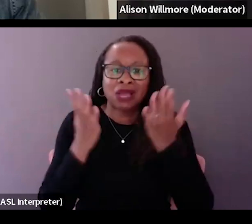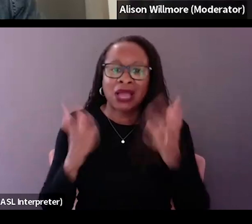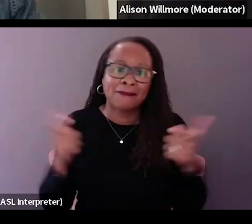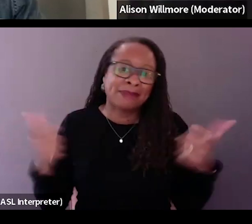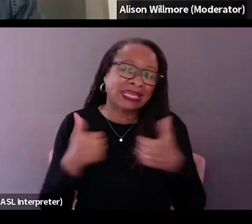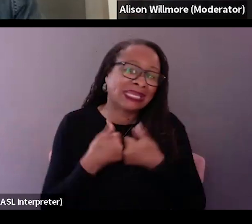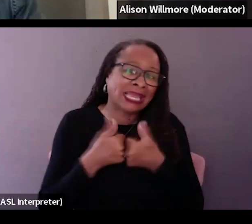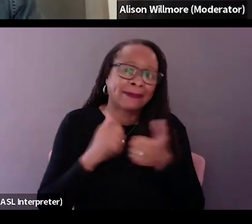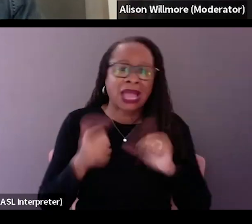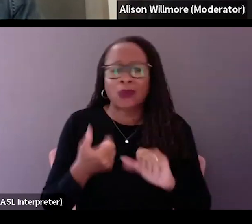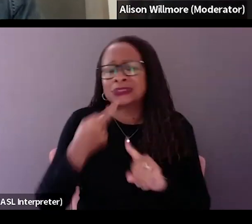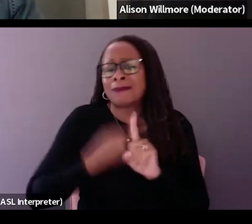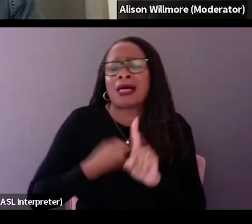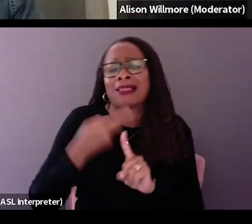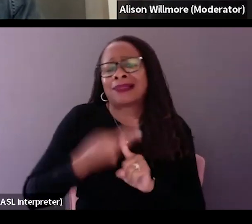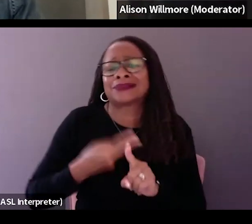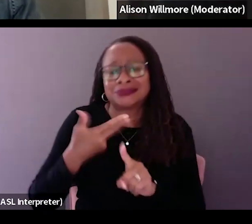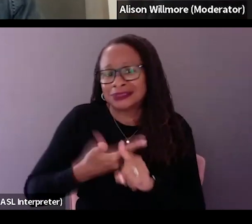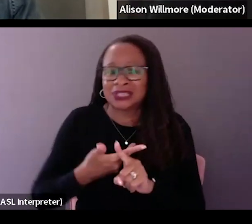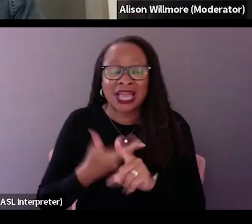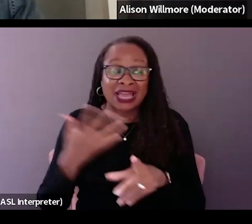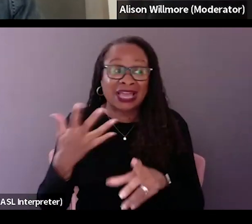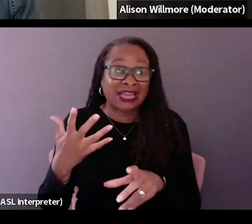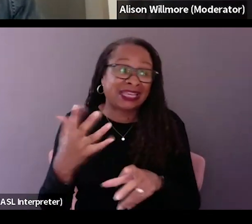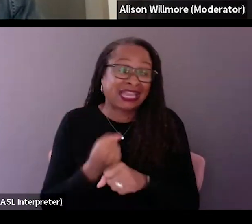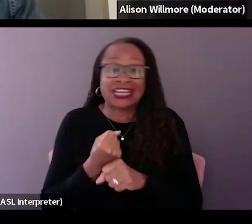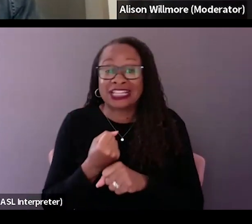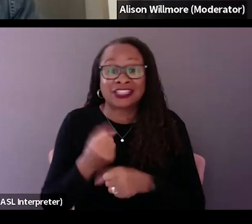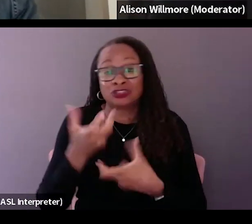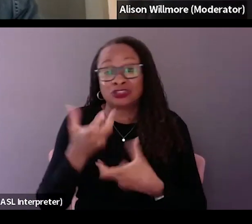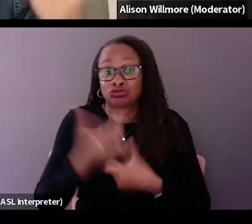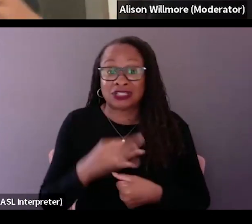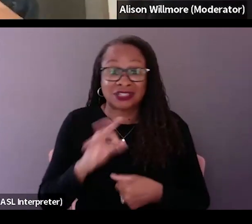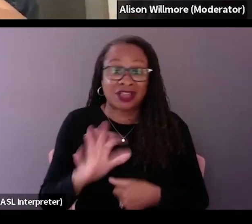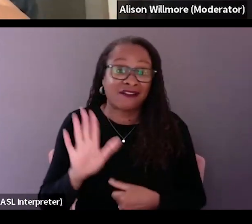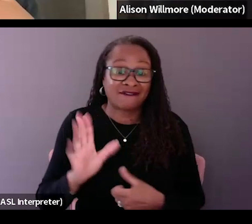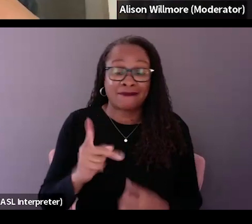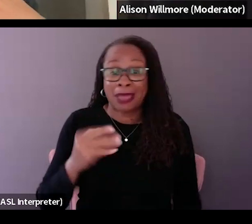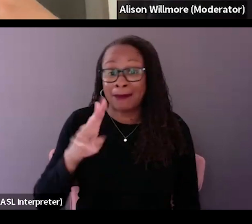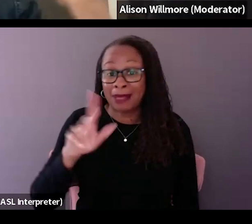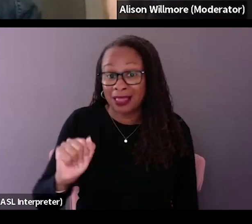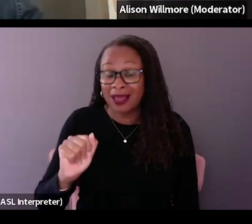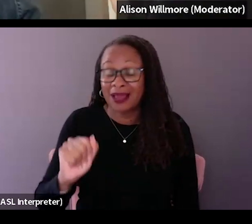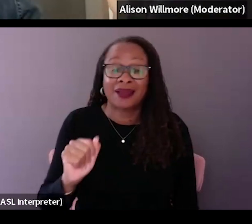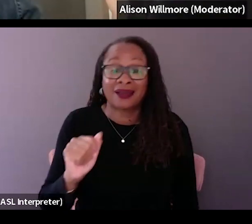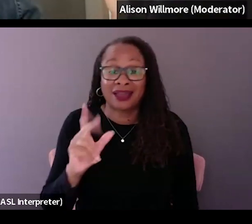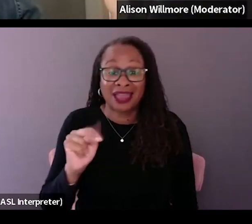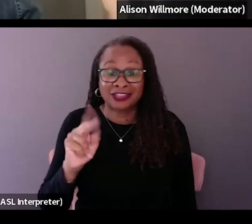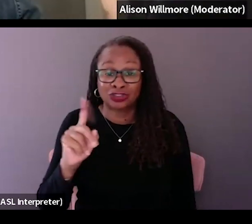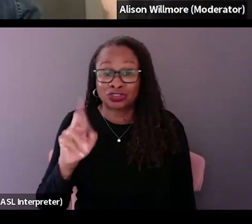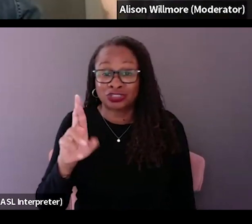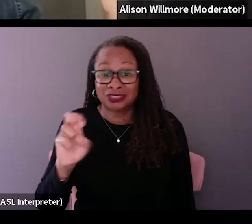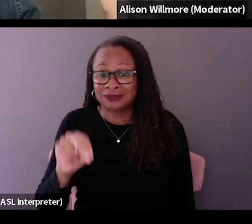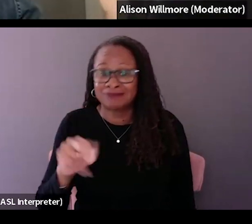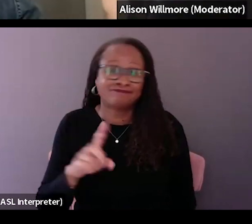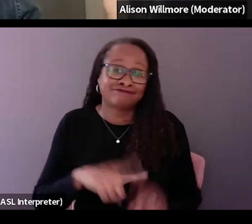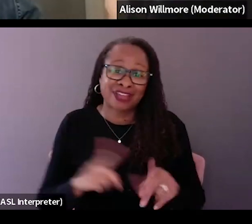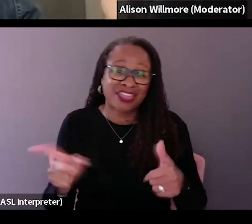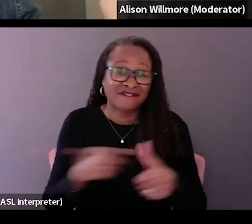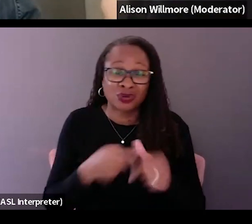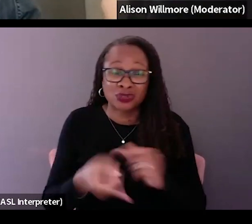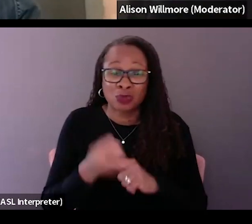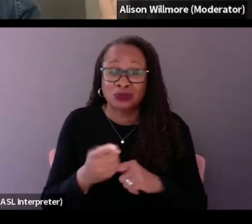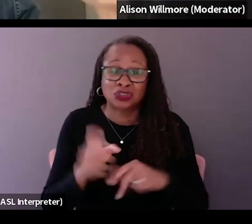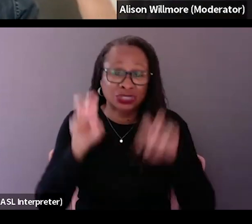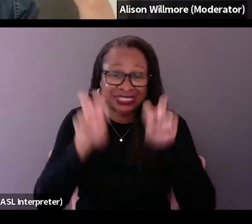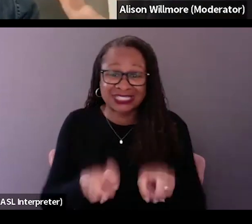Anderson. Like, that moment she plopped on that white couch for the first time, she was raw and vulnerable. I mean, that's her